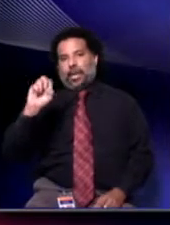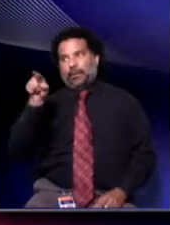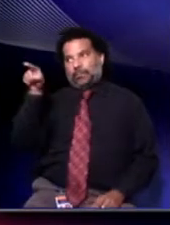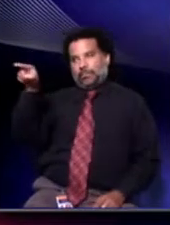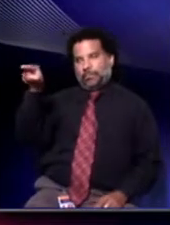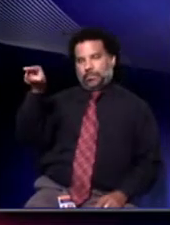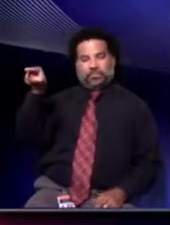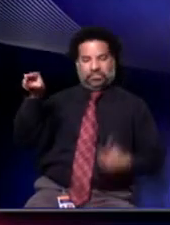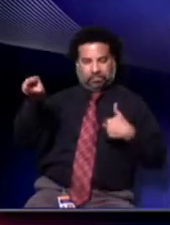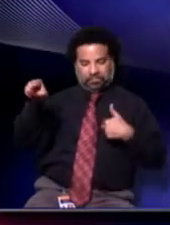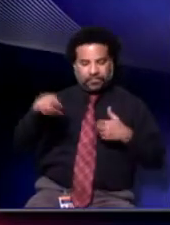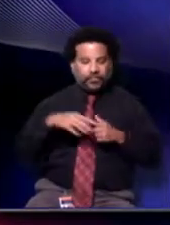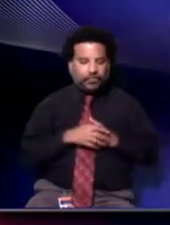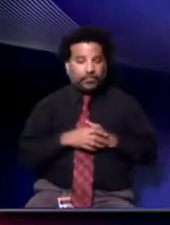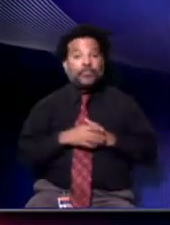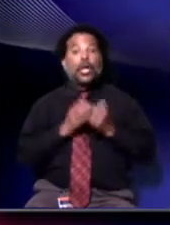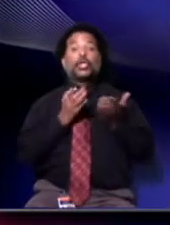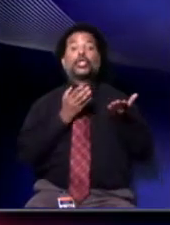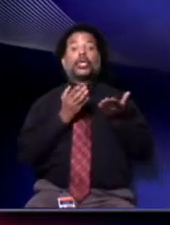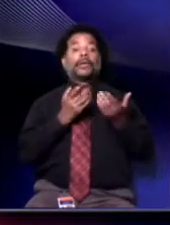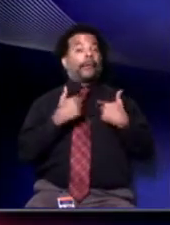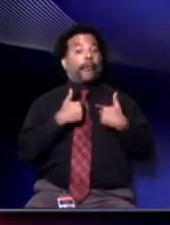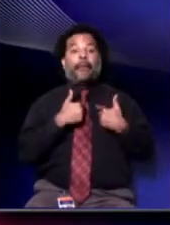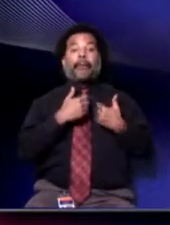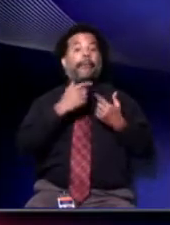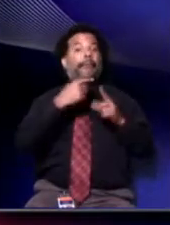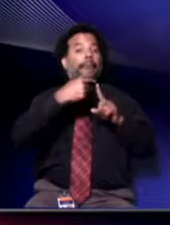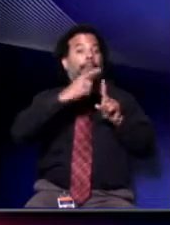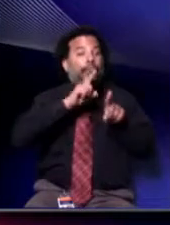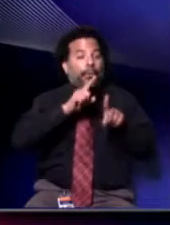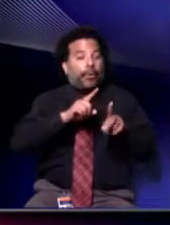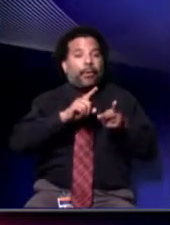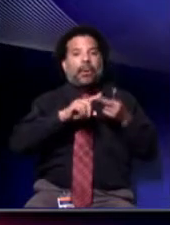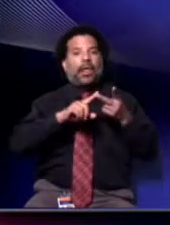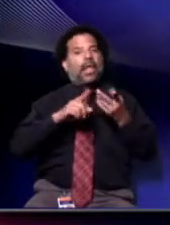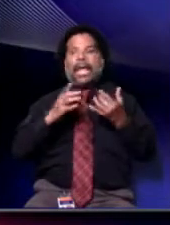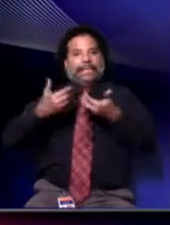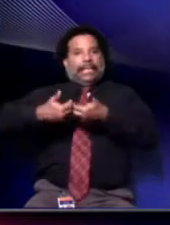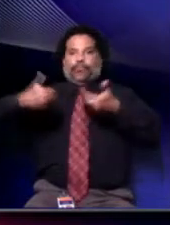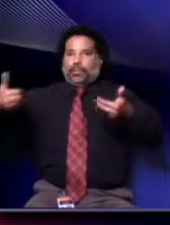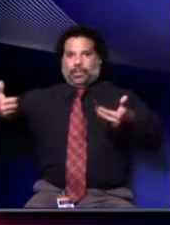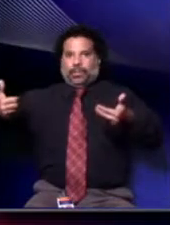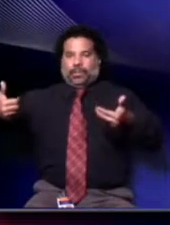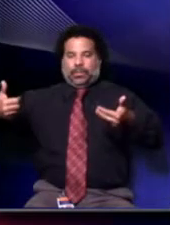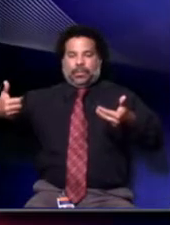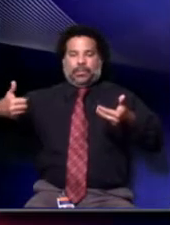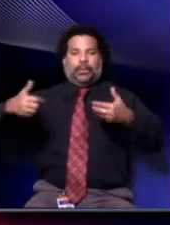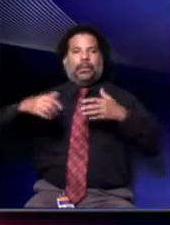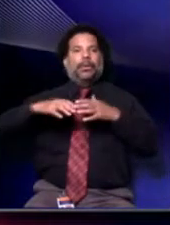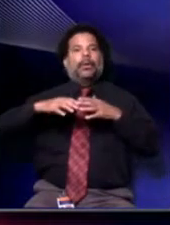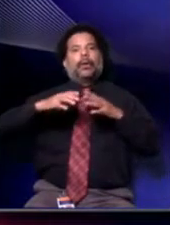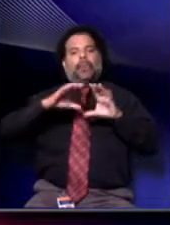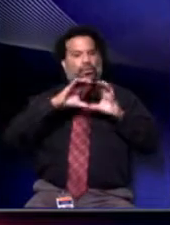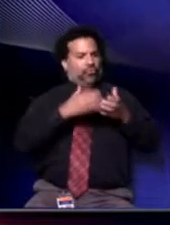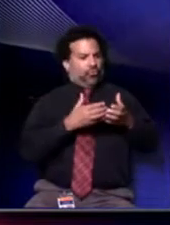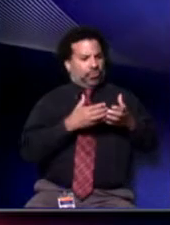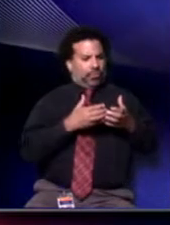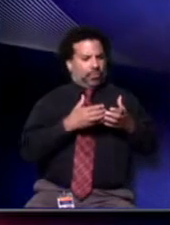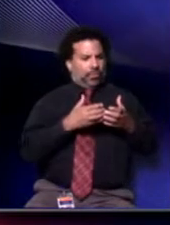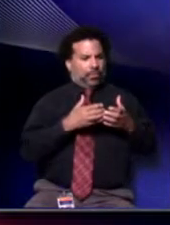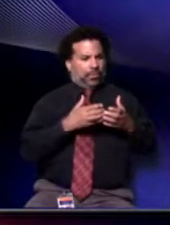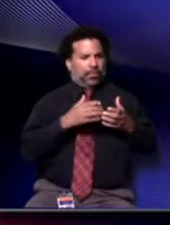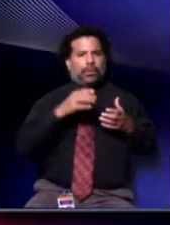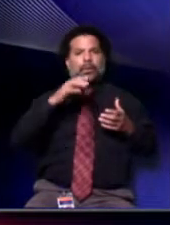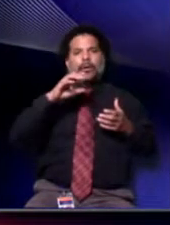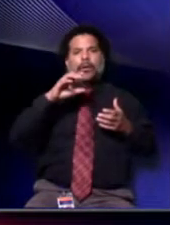services that are provided in terms of reporting are completely independent, provided by a group called